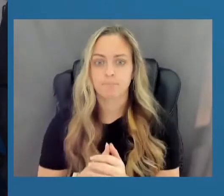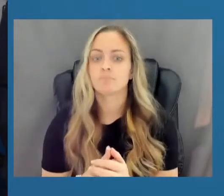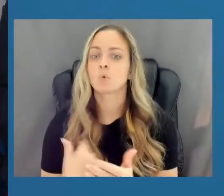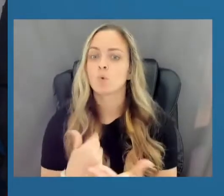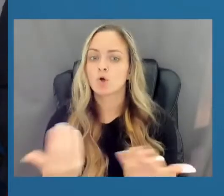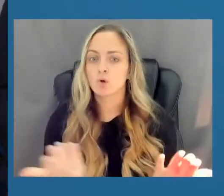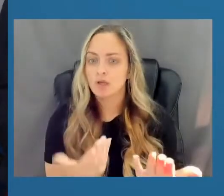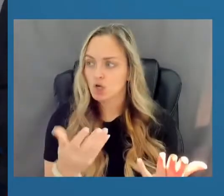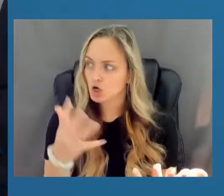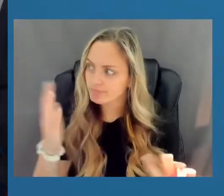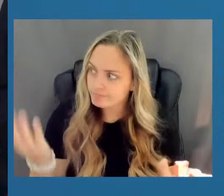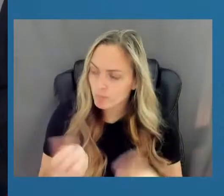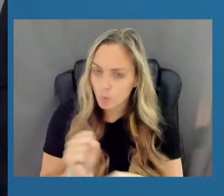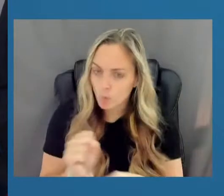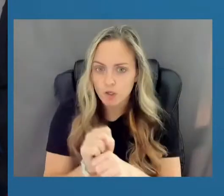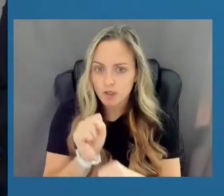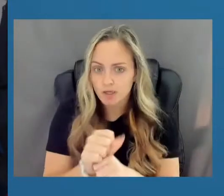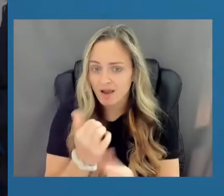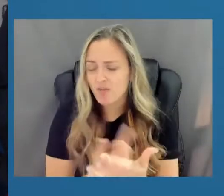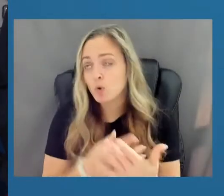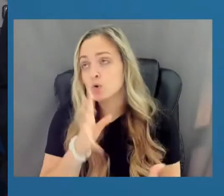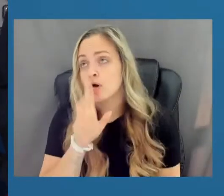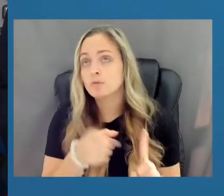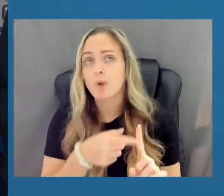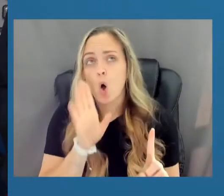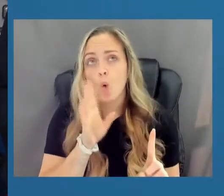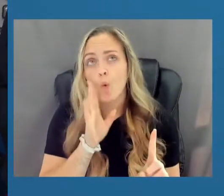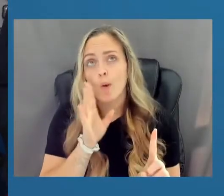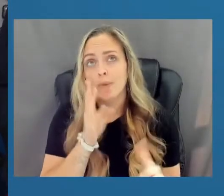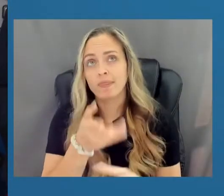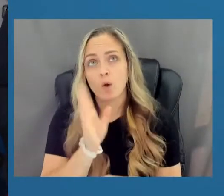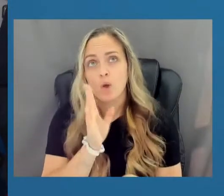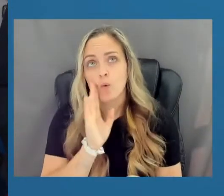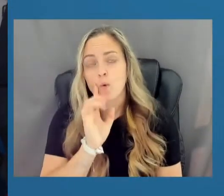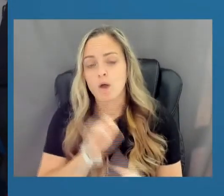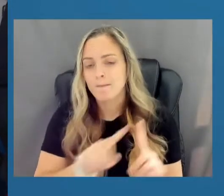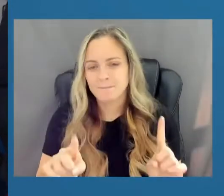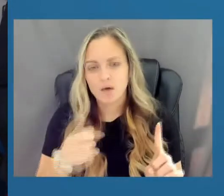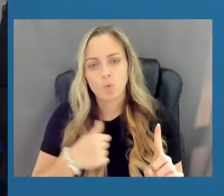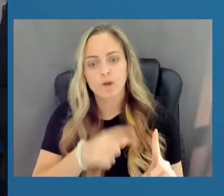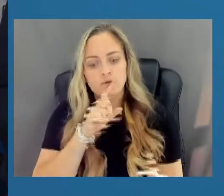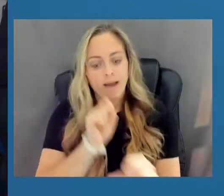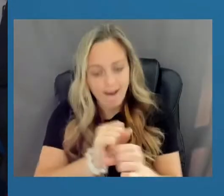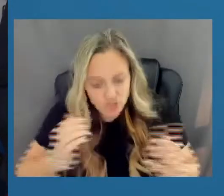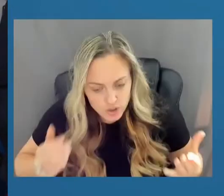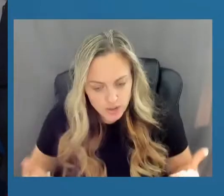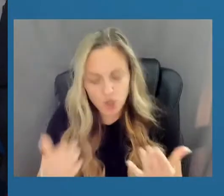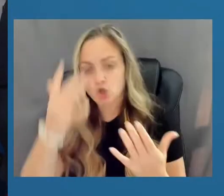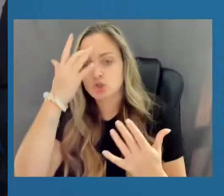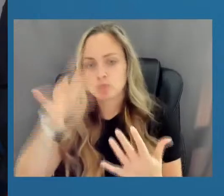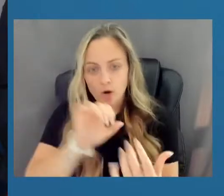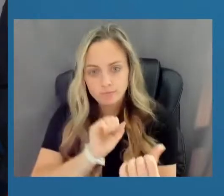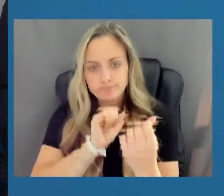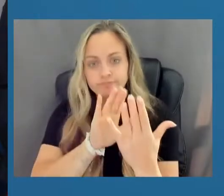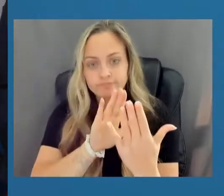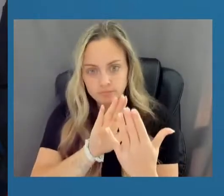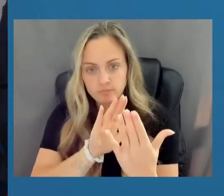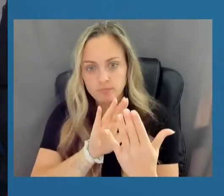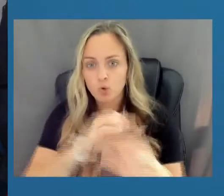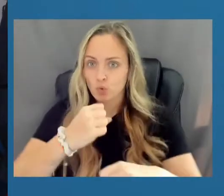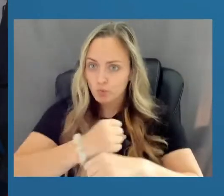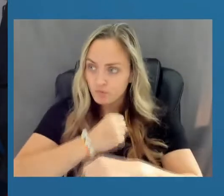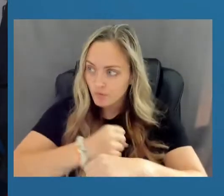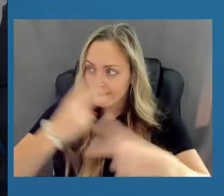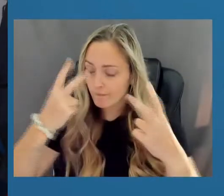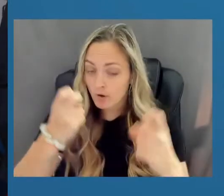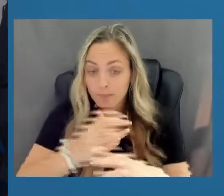ground. We're doing what everybody talks about, but we're making a real difference with smart, strategic approaches to fighting crime and